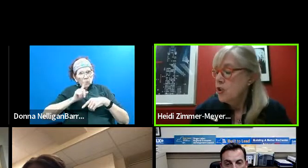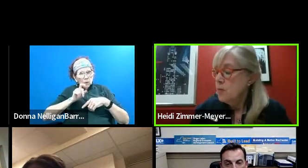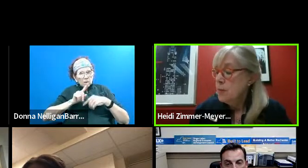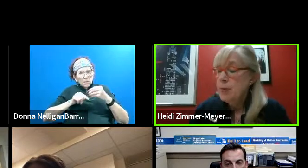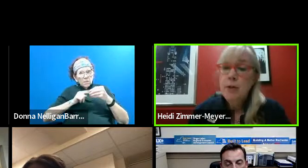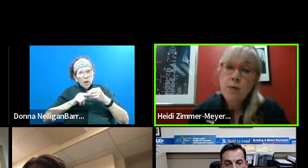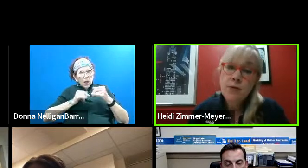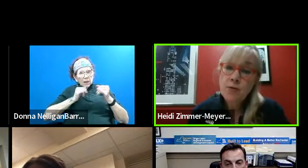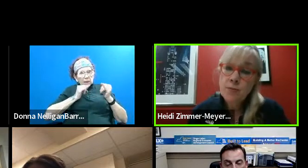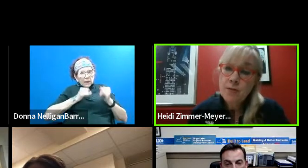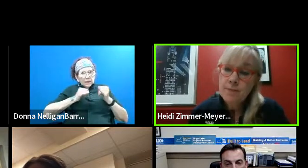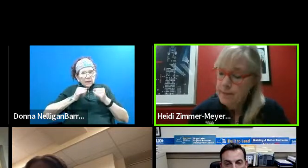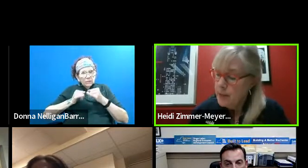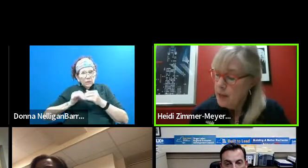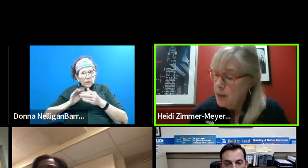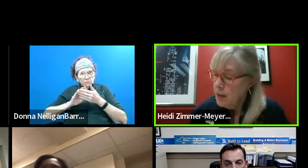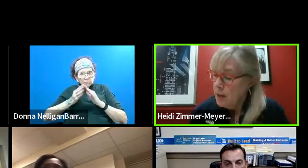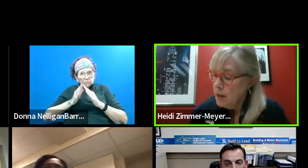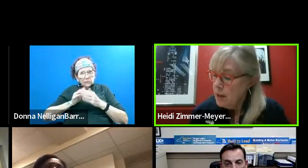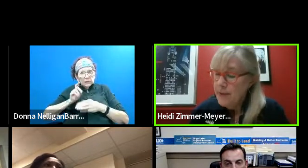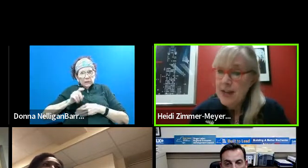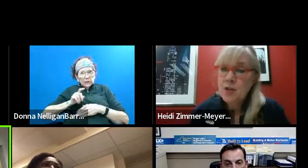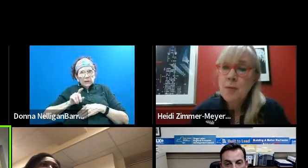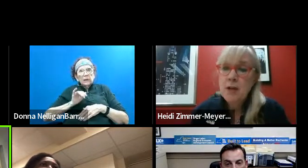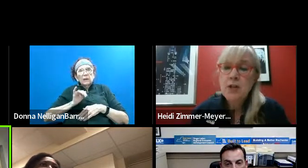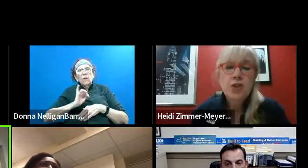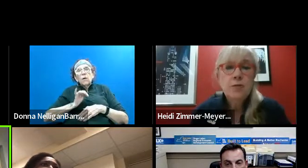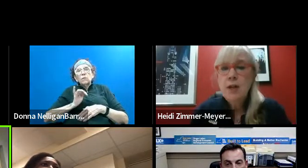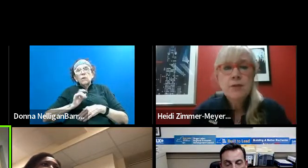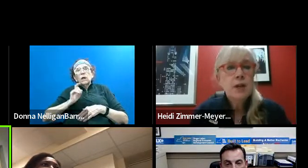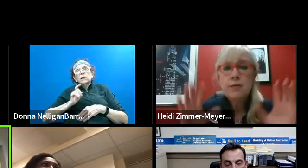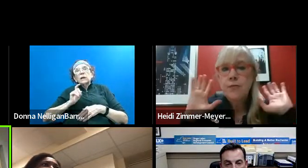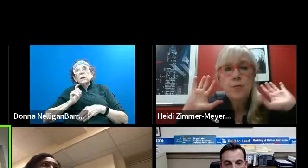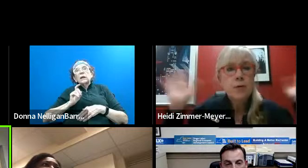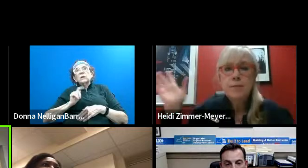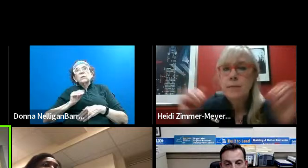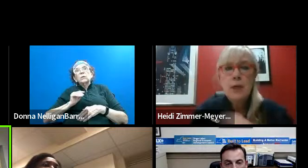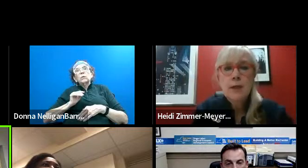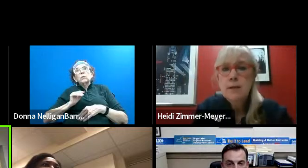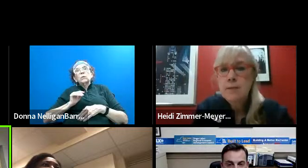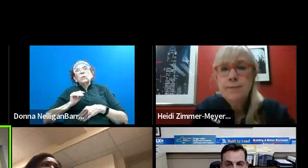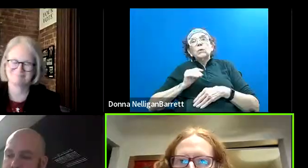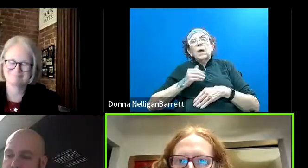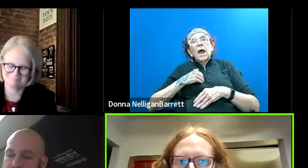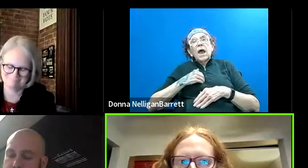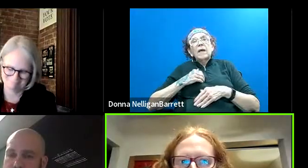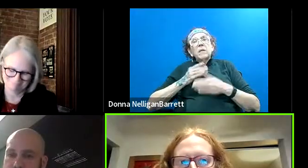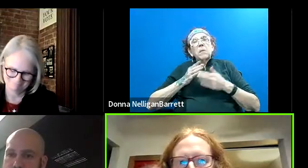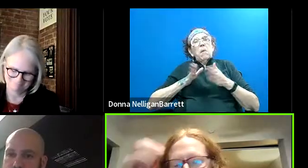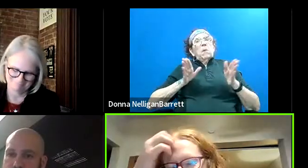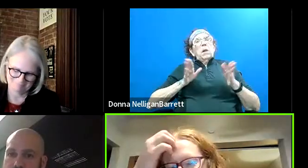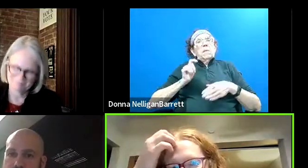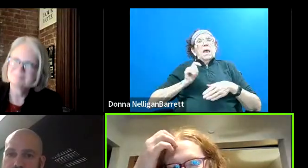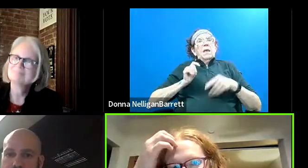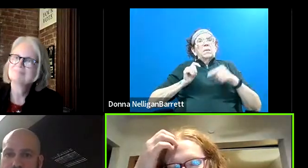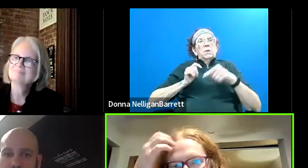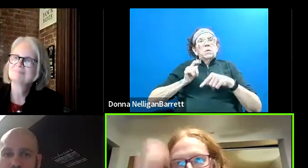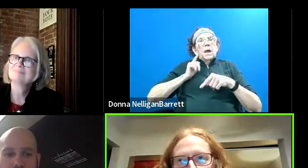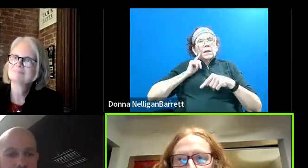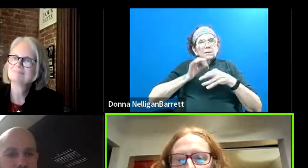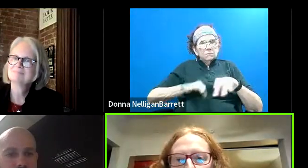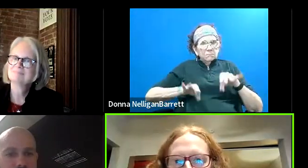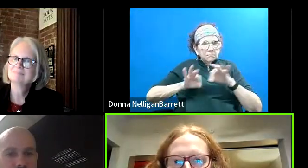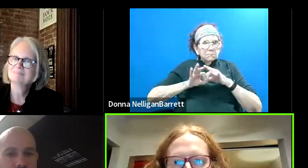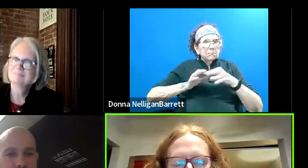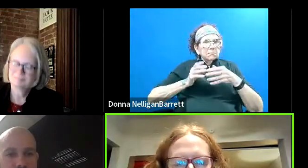the question about public restrooms. Yeah, that's a big one. That's been an issue downtown for decades. San Francisco has done some